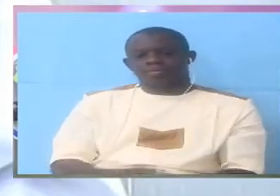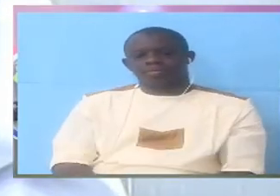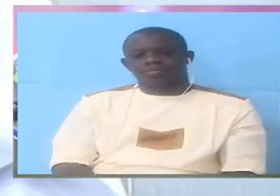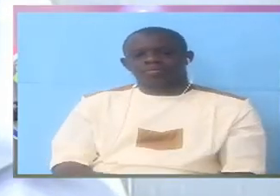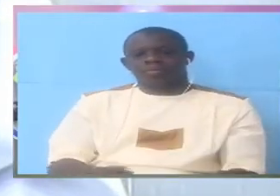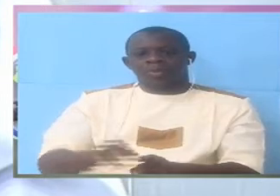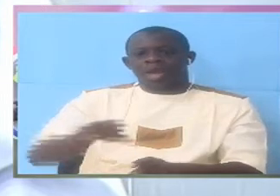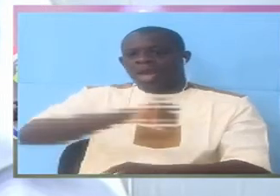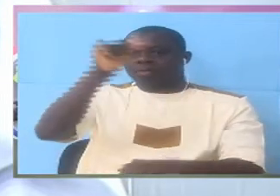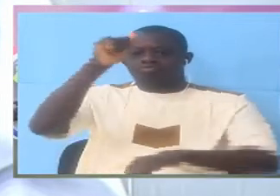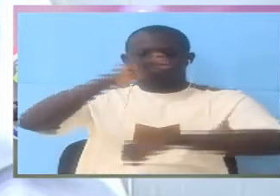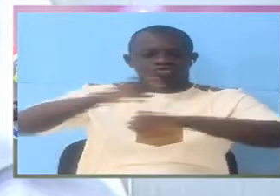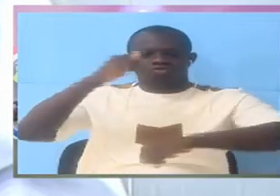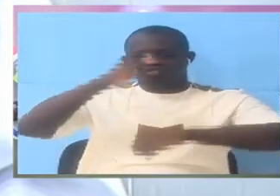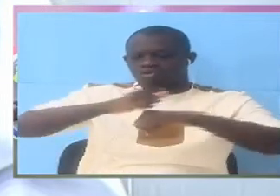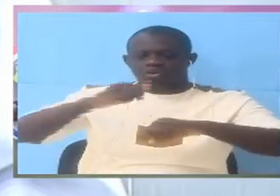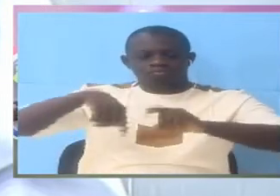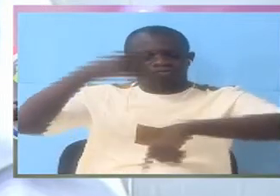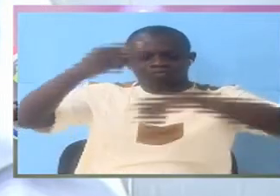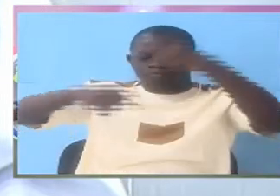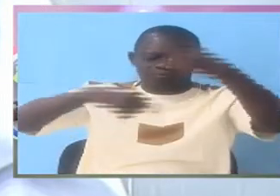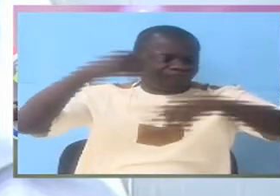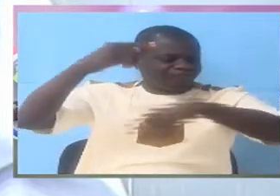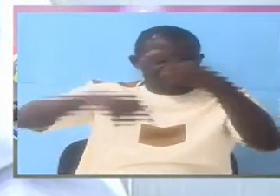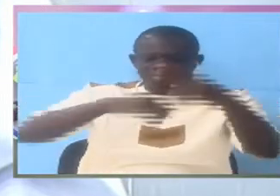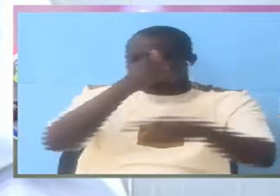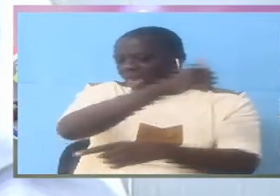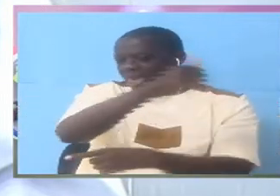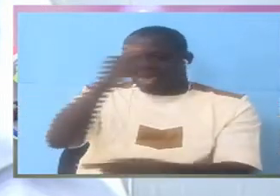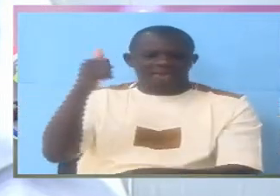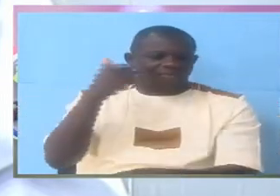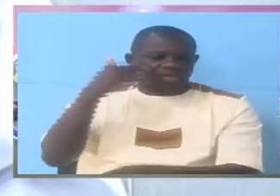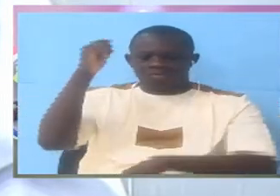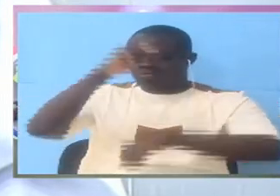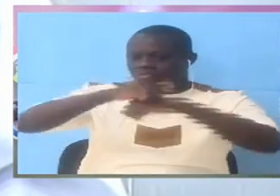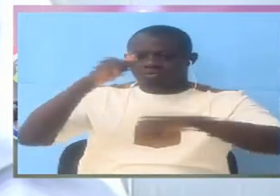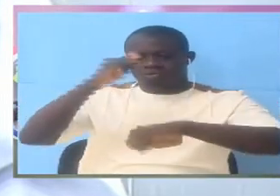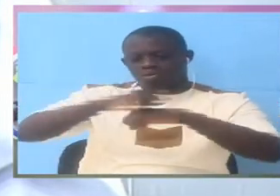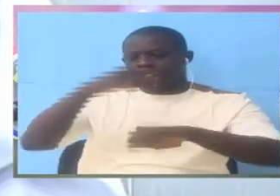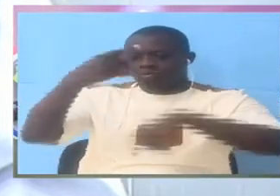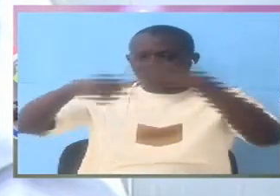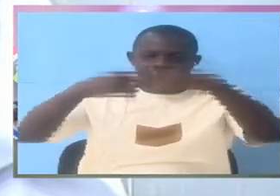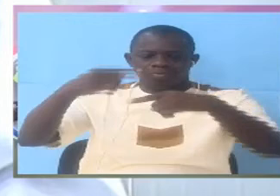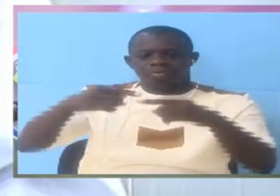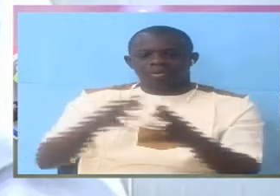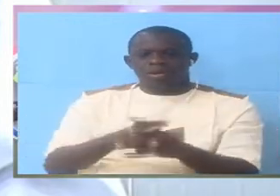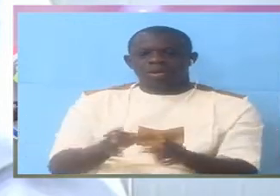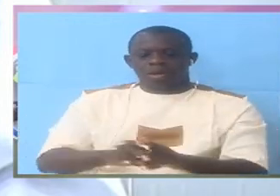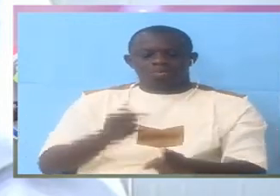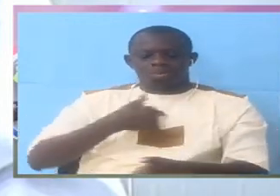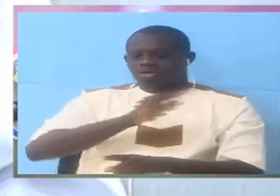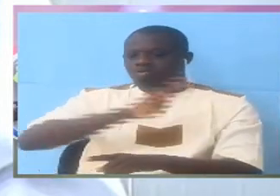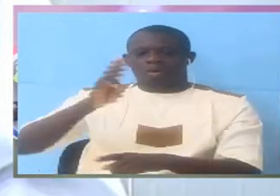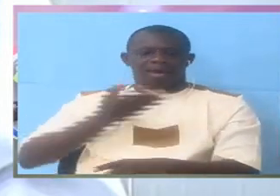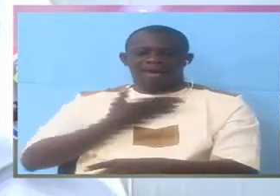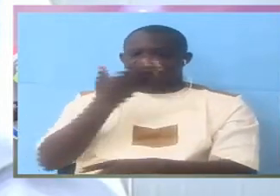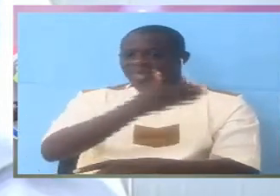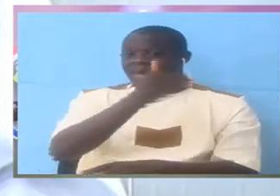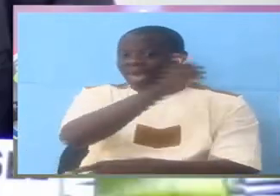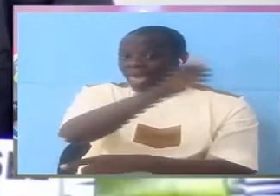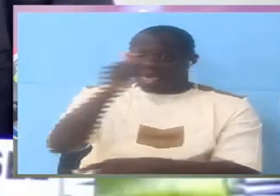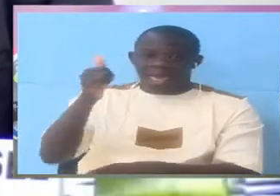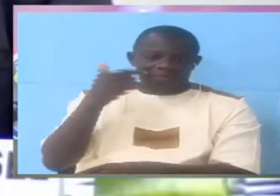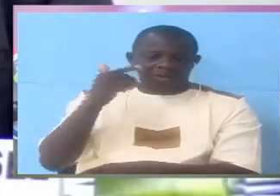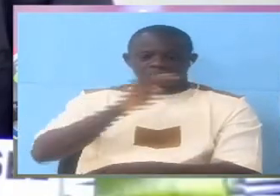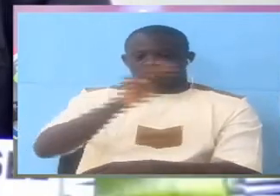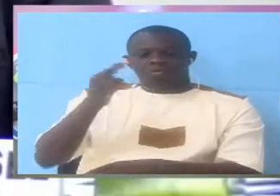the torturing continued on a daily basis. But remember, I was not there every day. But it